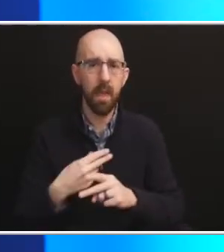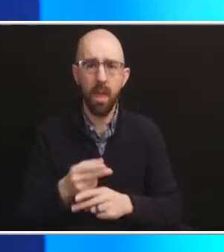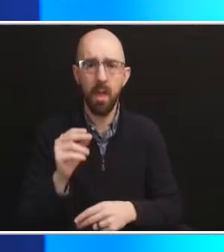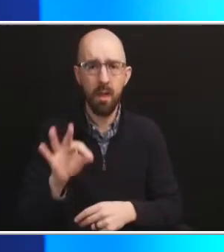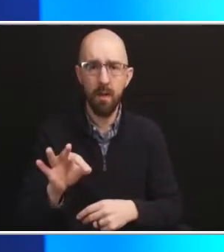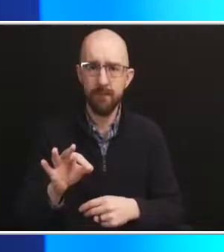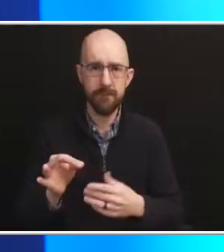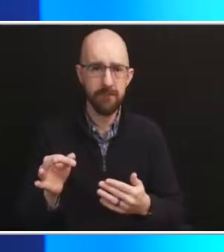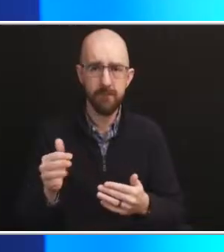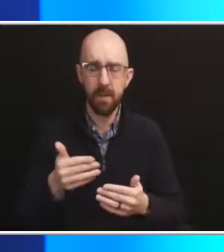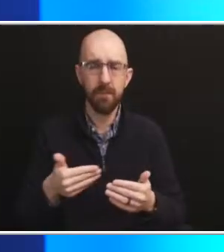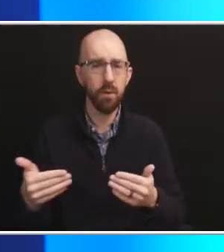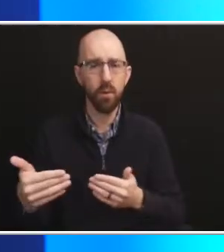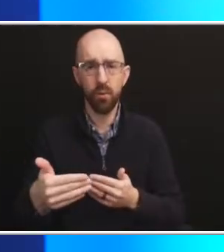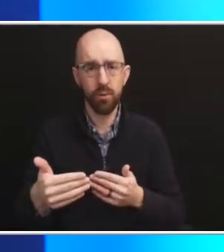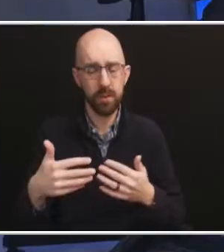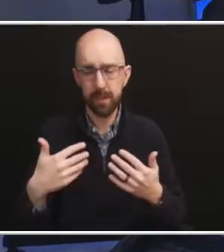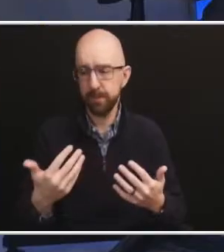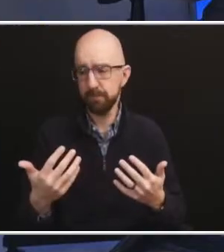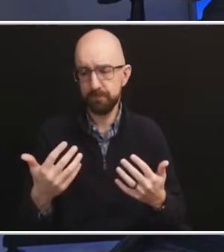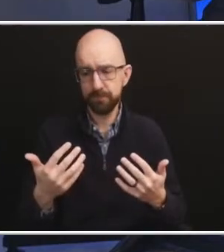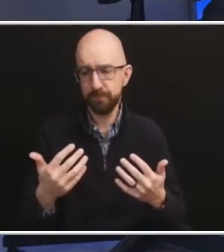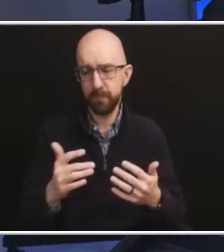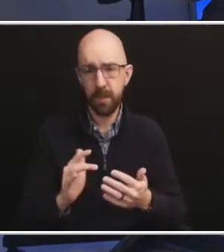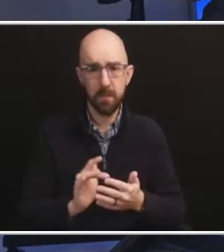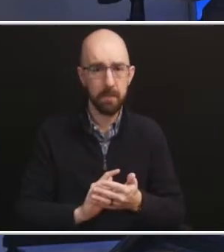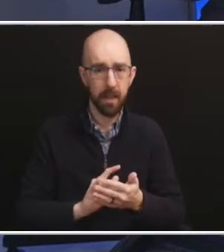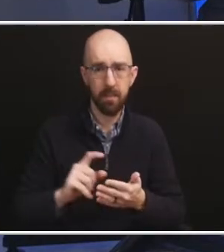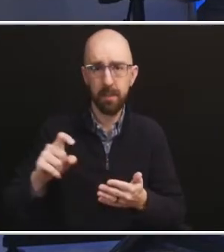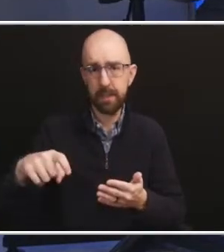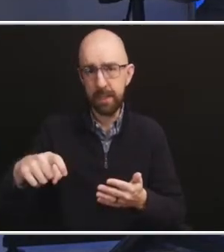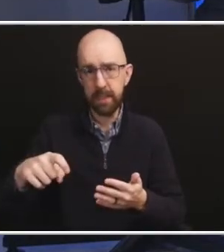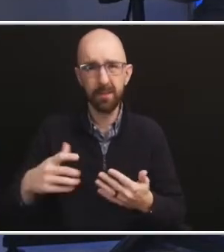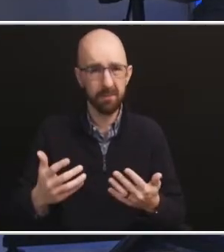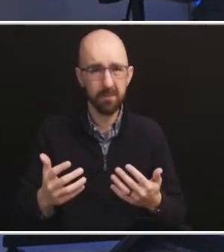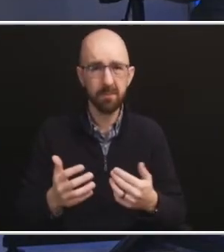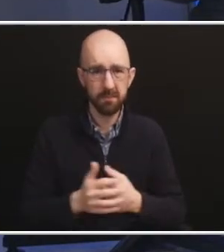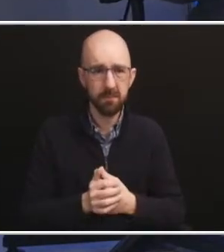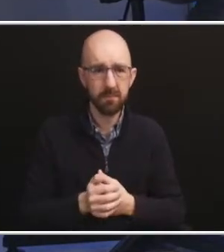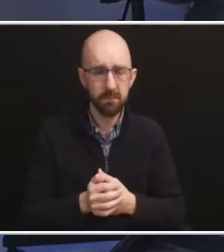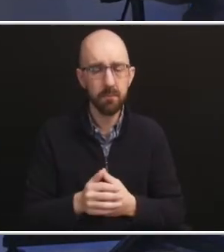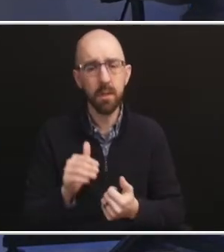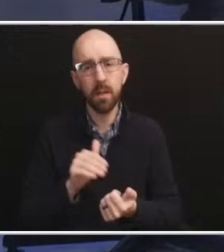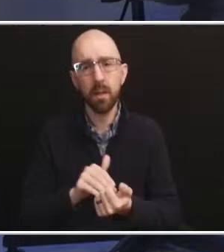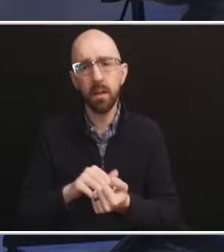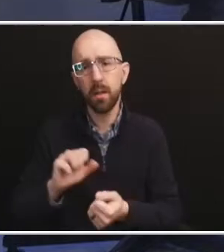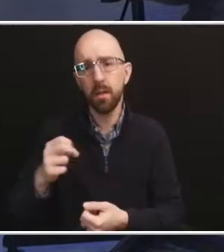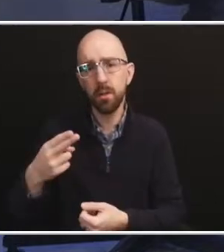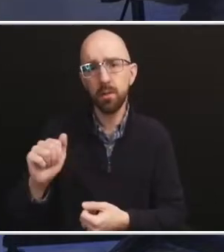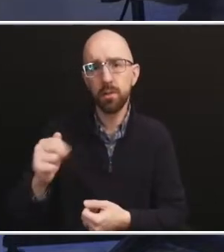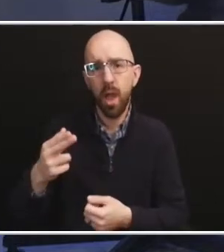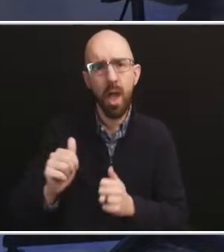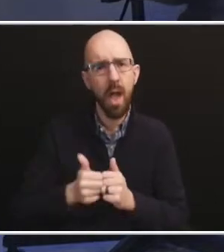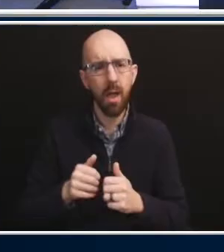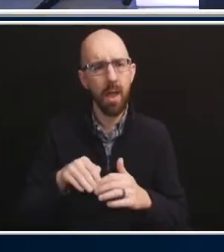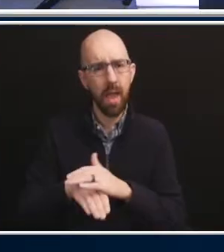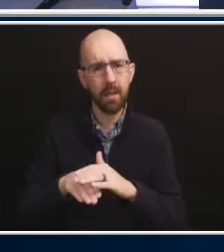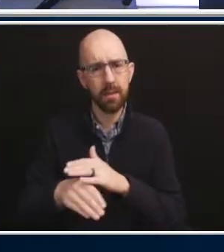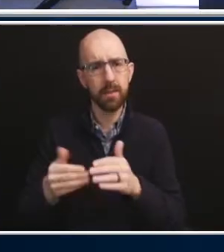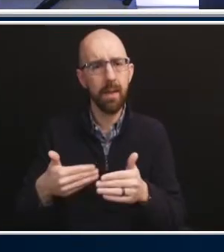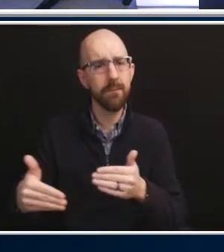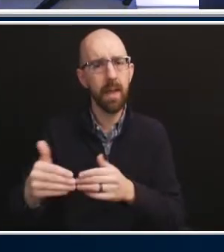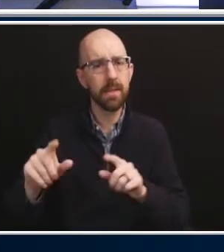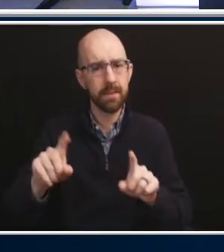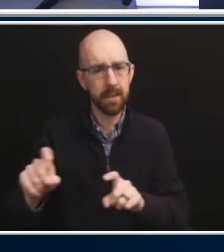further medical need. Dr. Shaw, how does access to advanced testing and subspecialists really